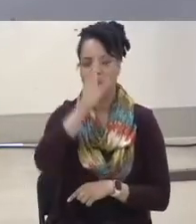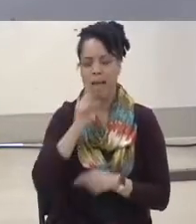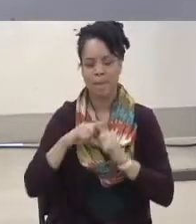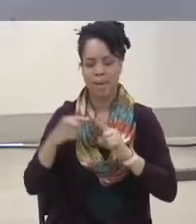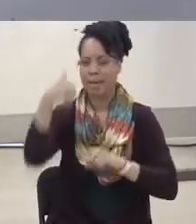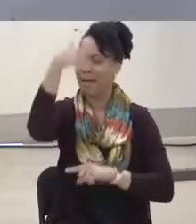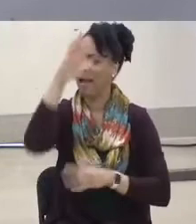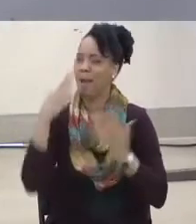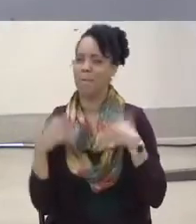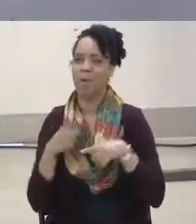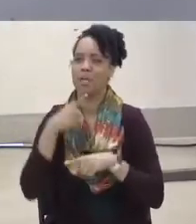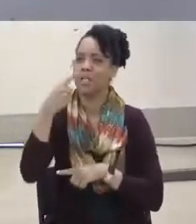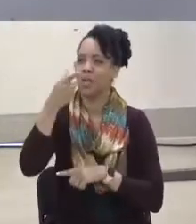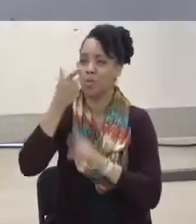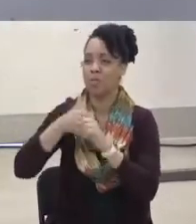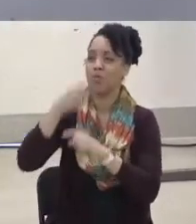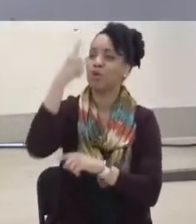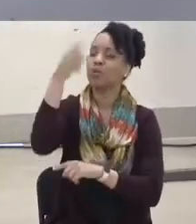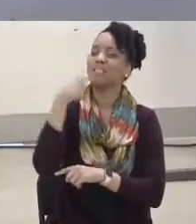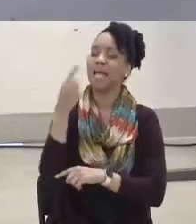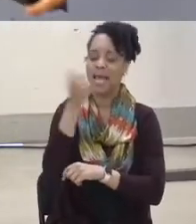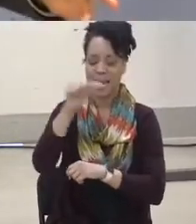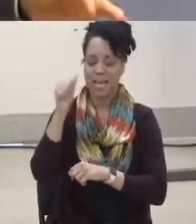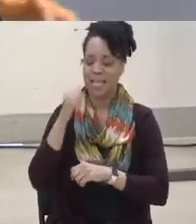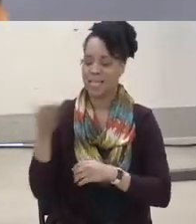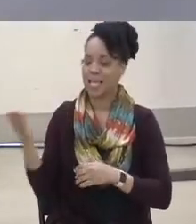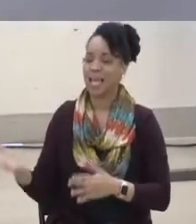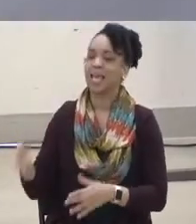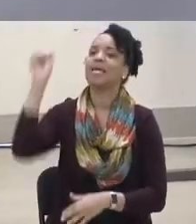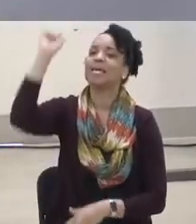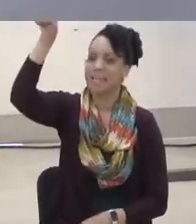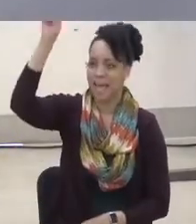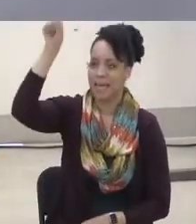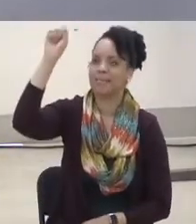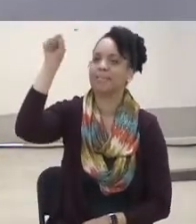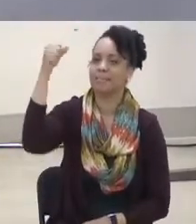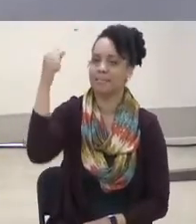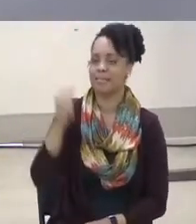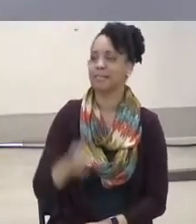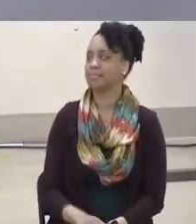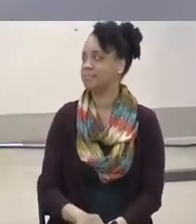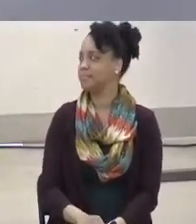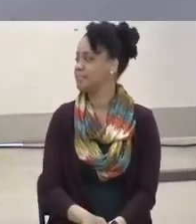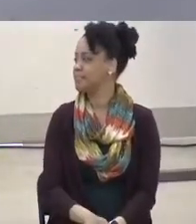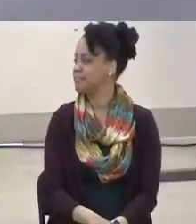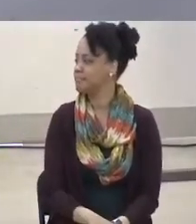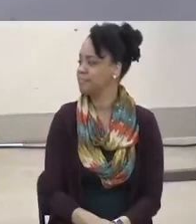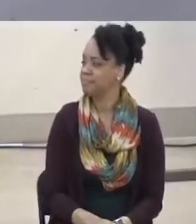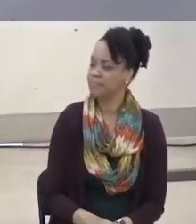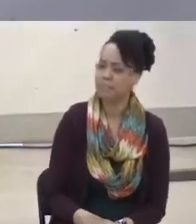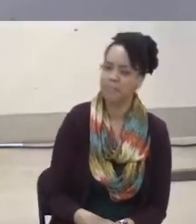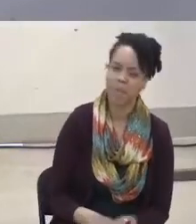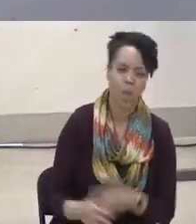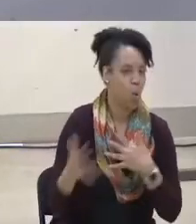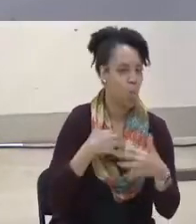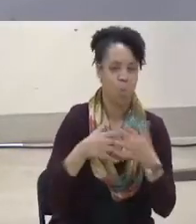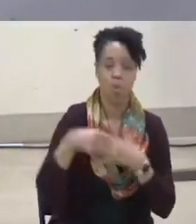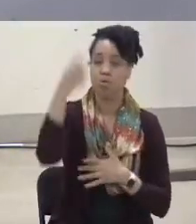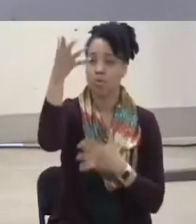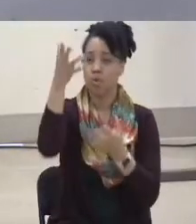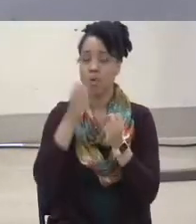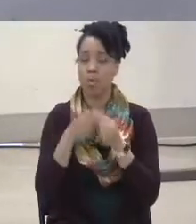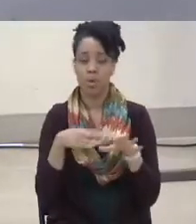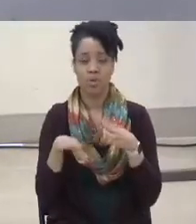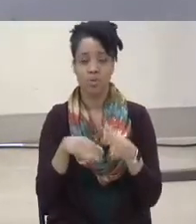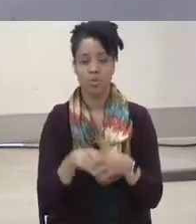before you say anything, yes. Yo voy delante de Dios, Señor, pero antes que tú digas cualquier cosa, yo te doy un sí. Whatever you want me to